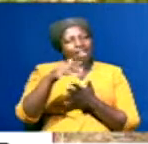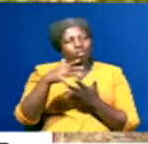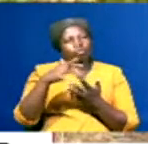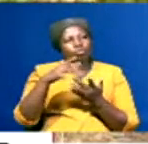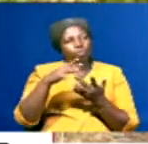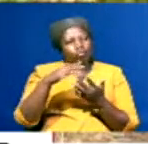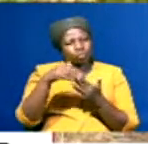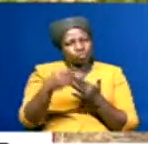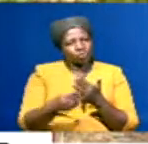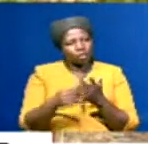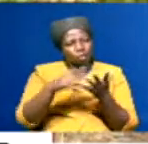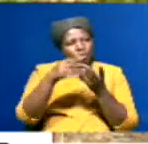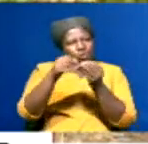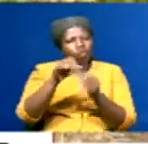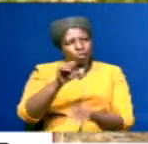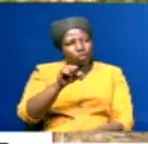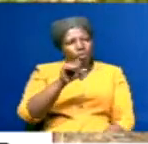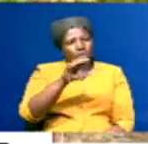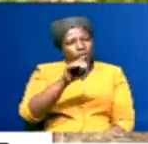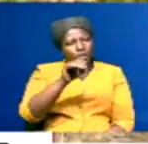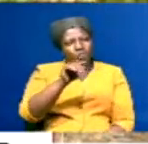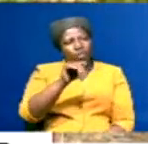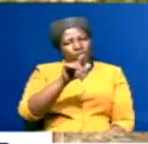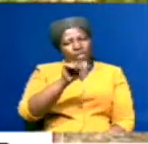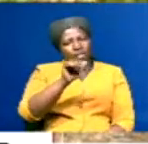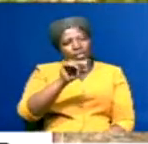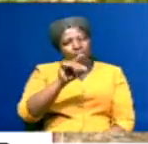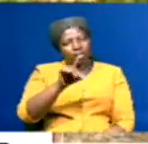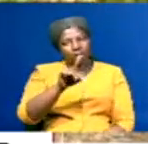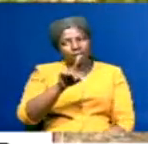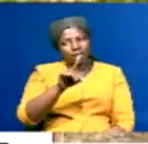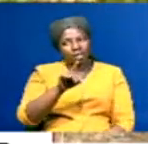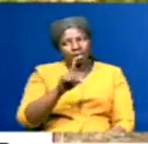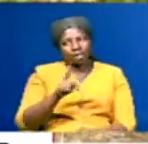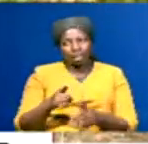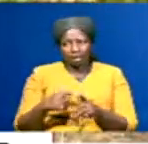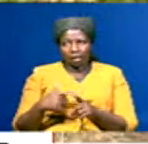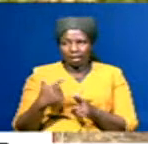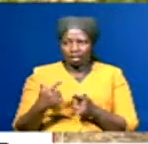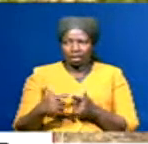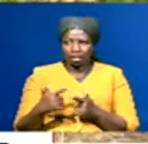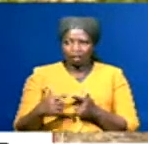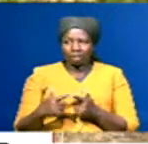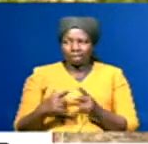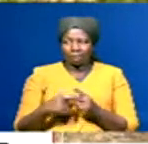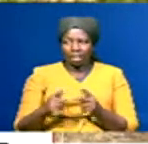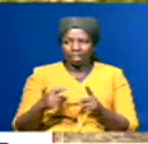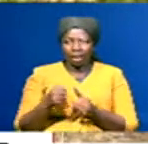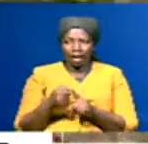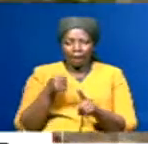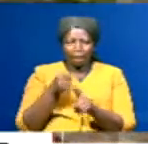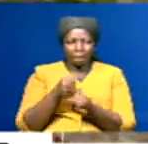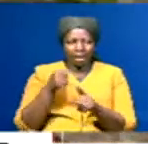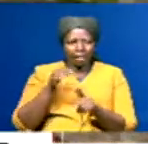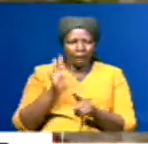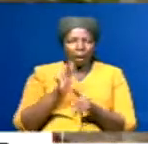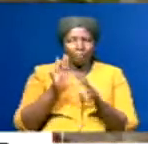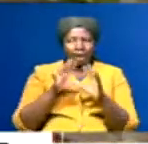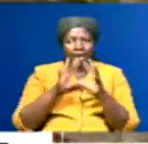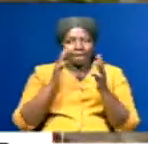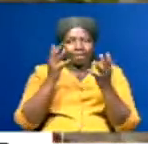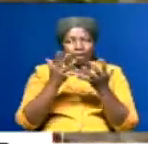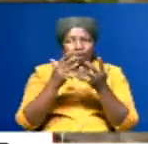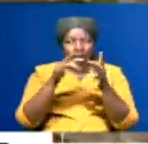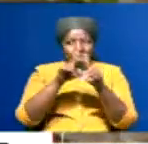or anywhere. And I started interacting with women of the world. And